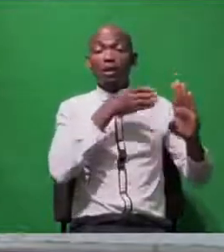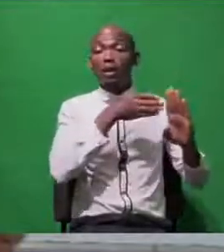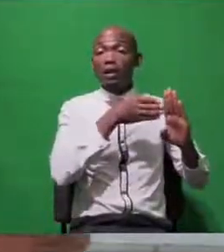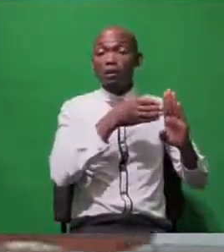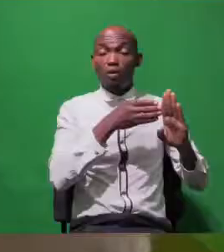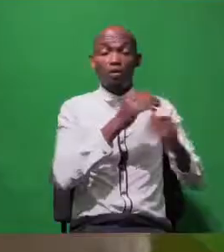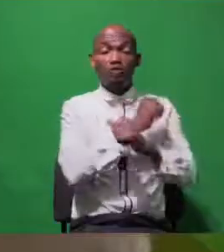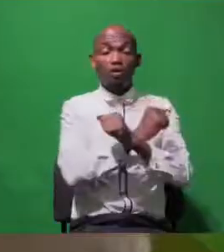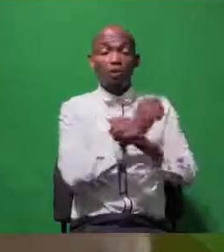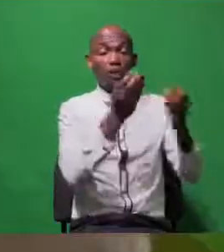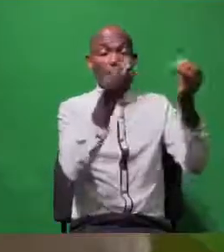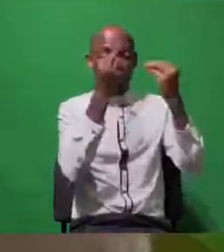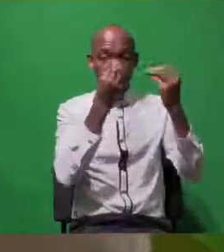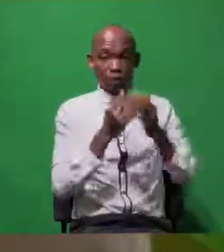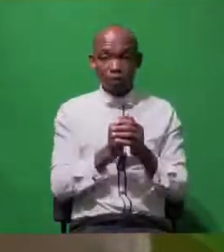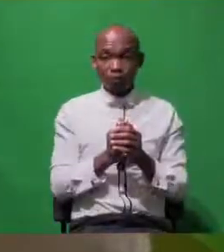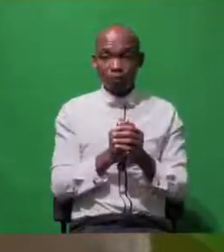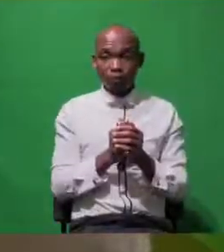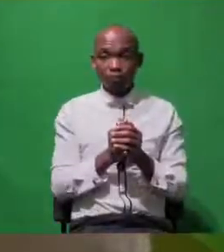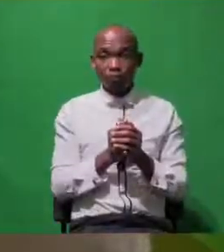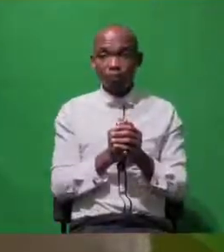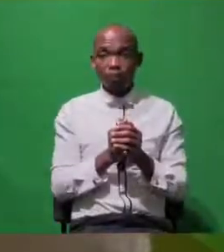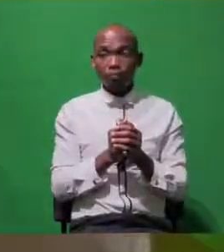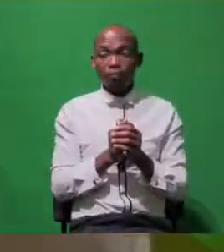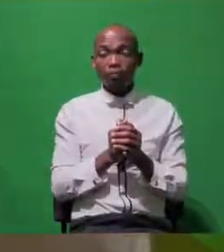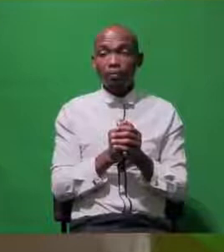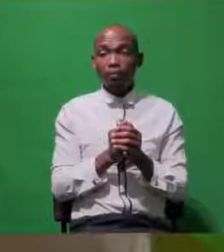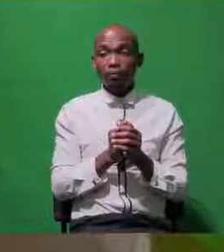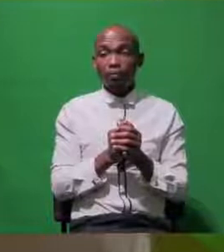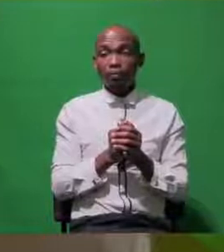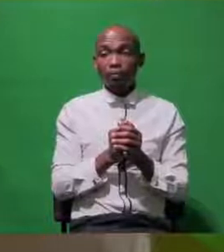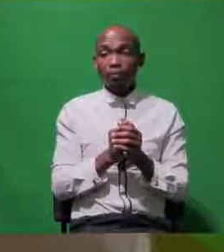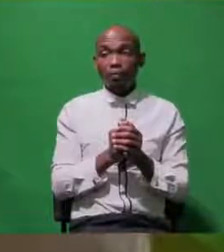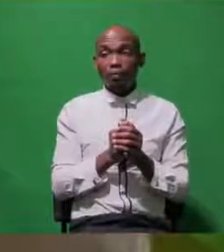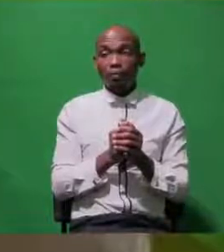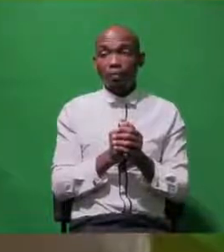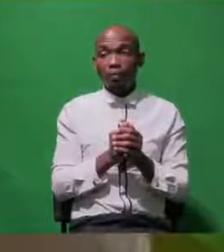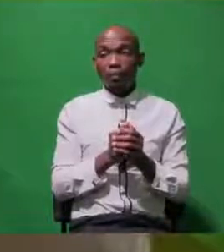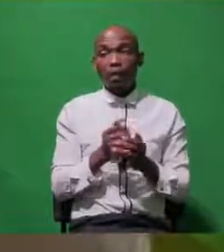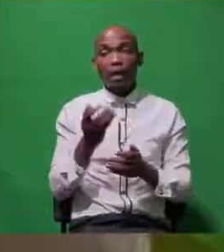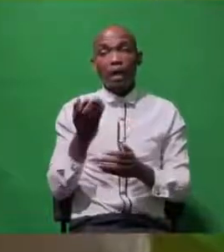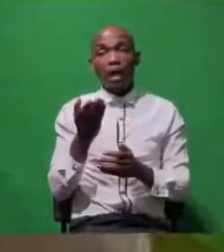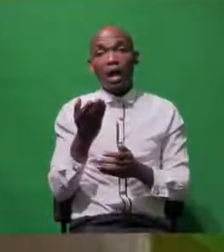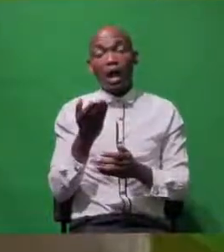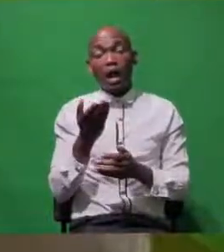education. Another objective is to divide Africans.